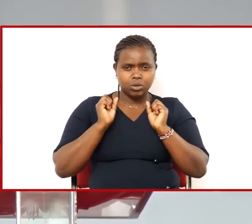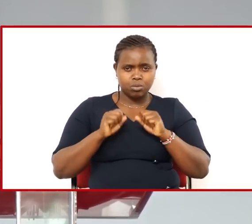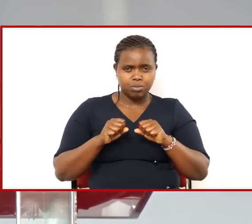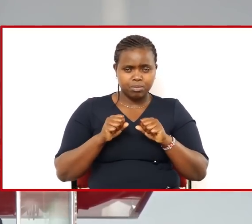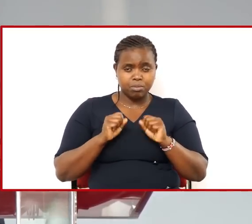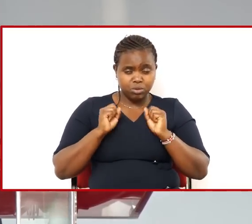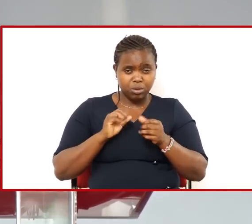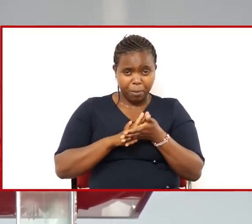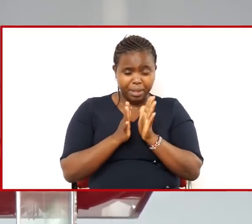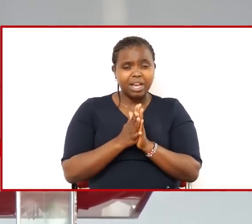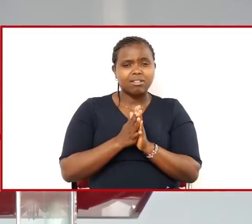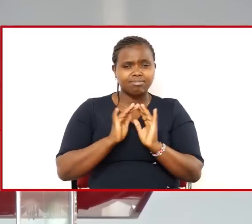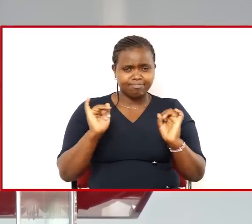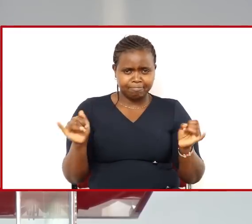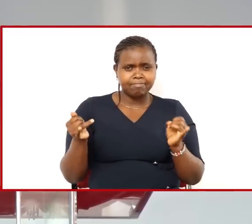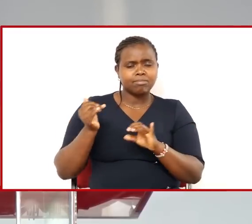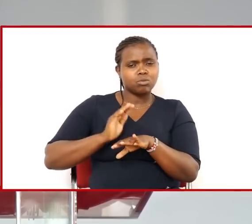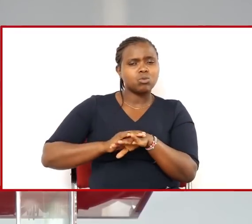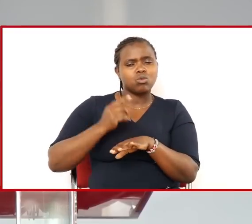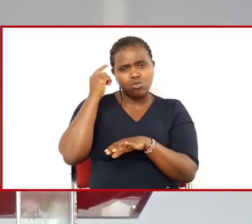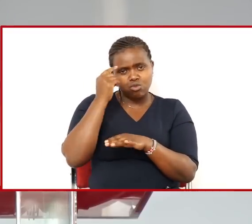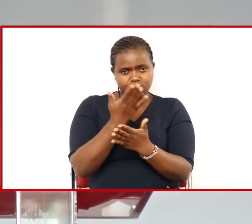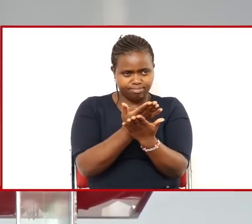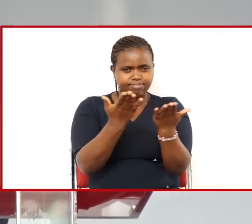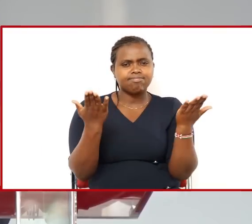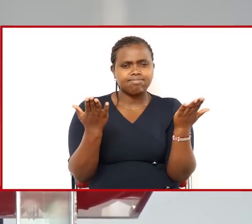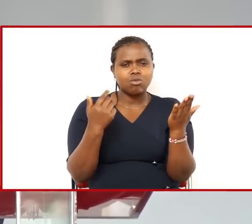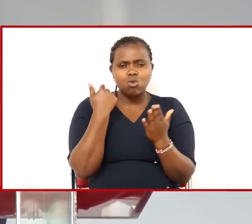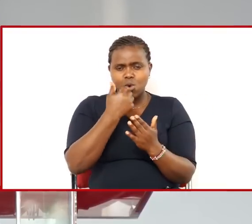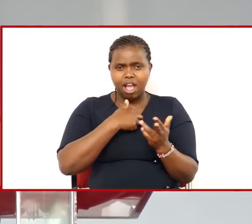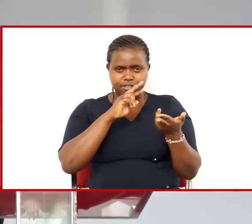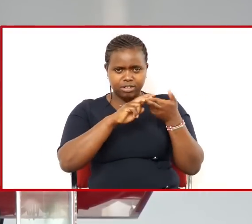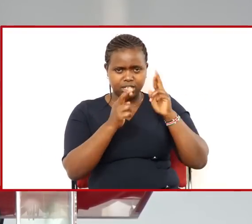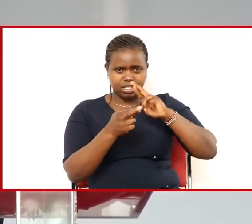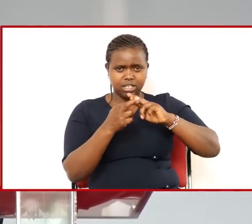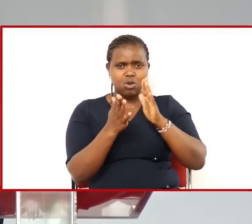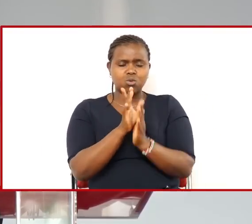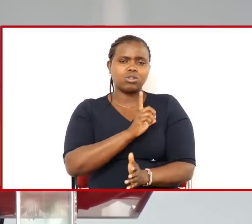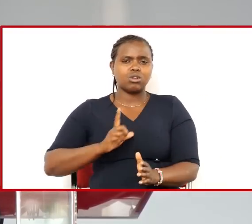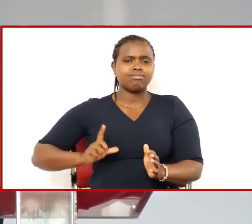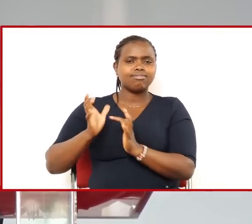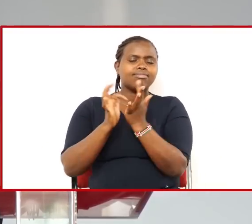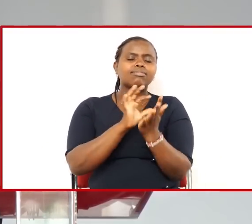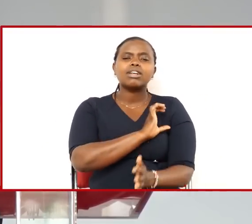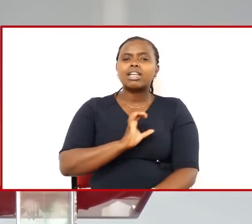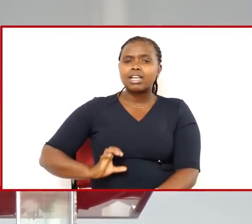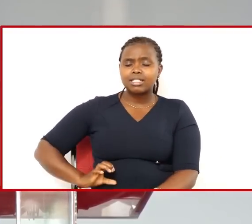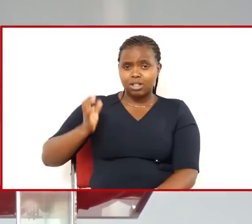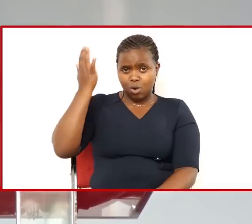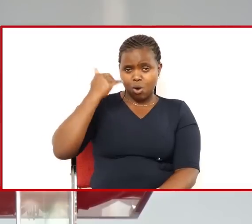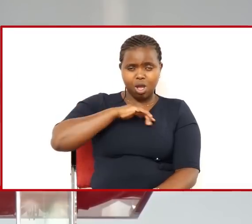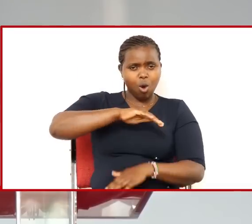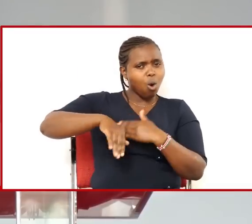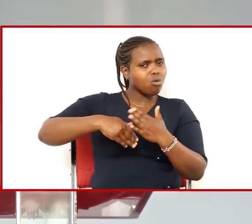It should be an encouraging news to you who have a relationship with our Lord Jesus Christ. Because we